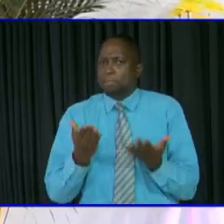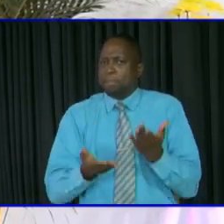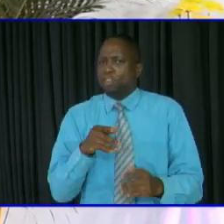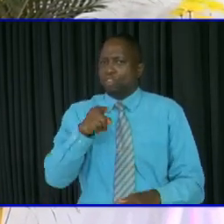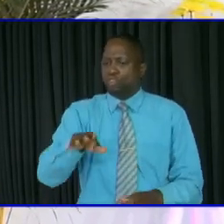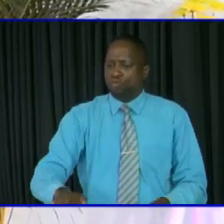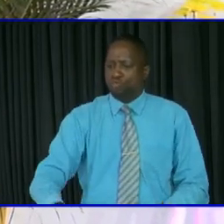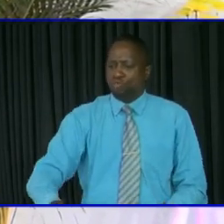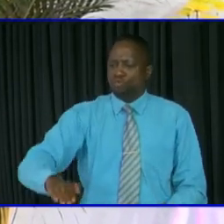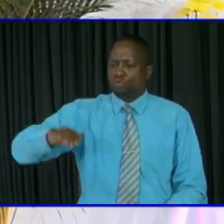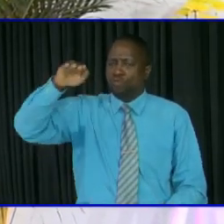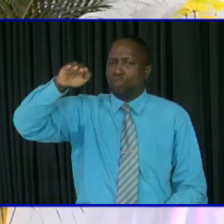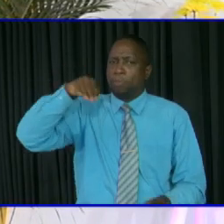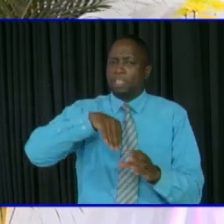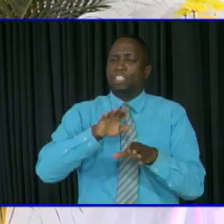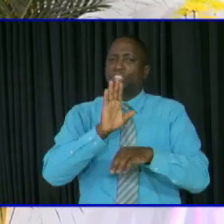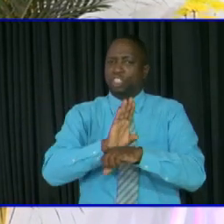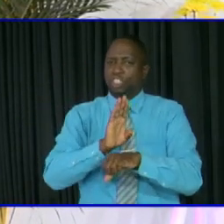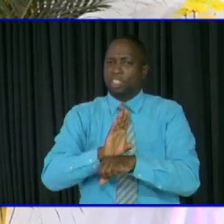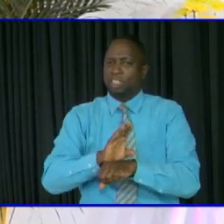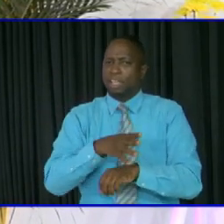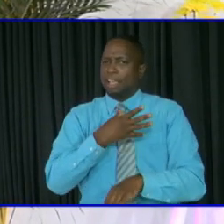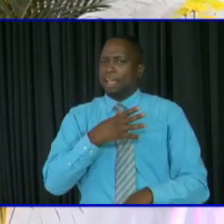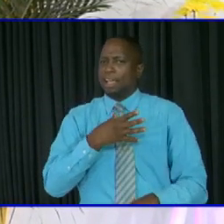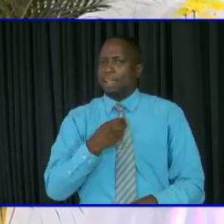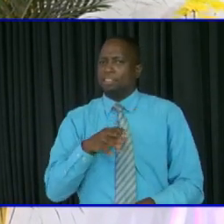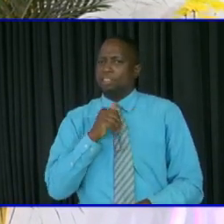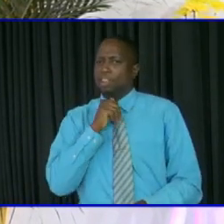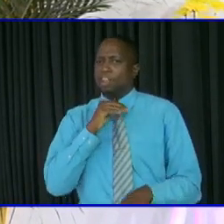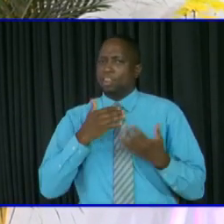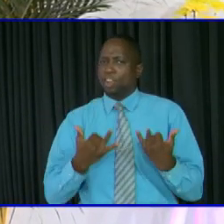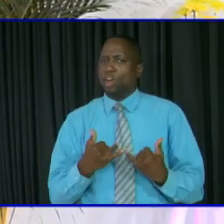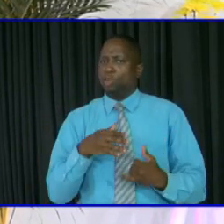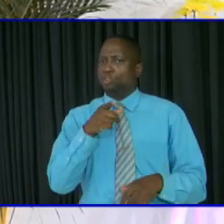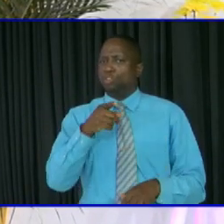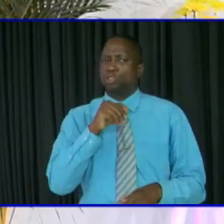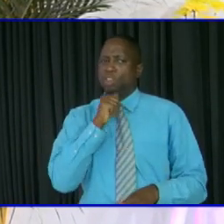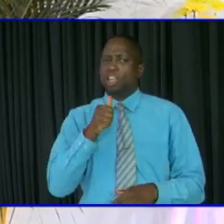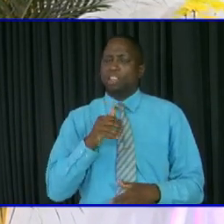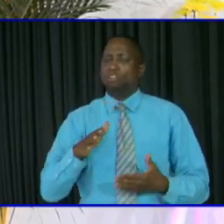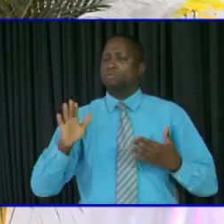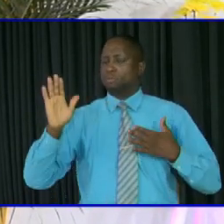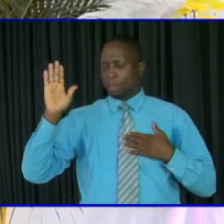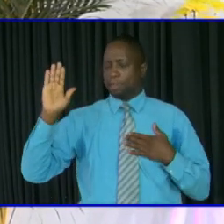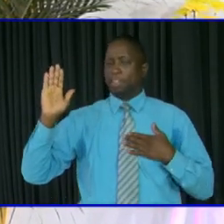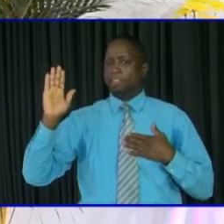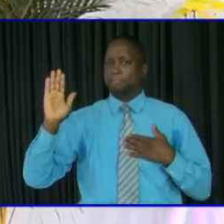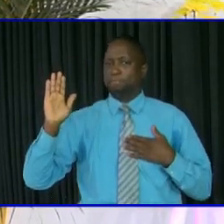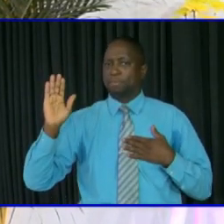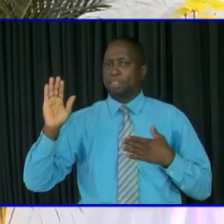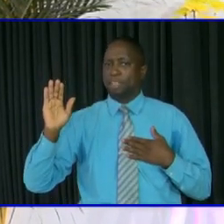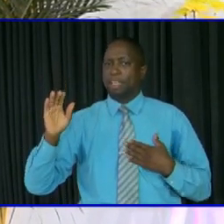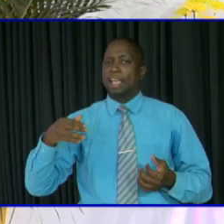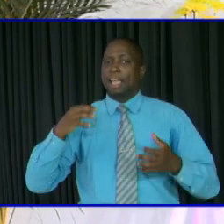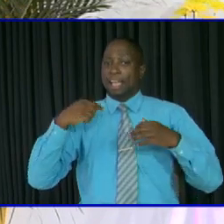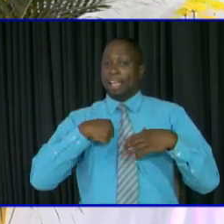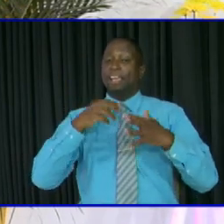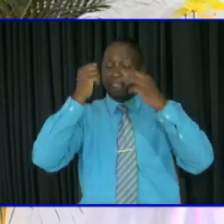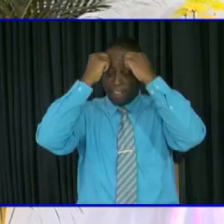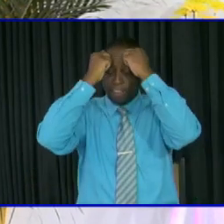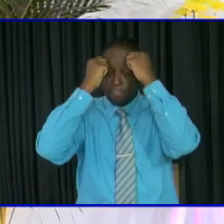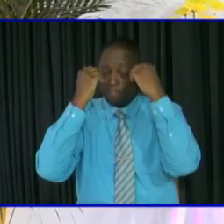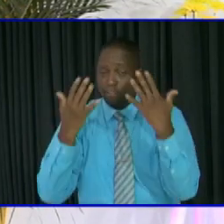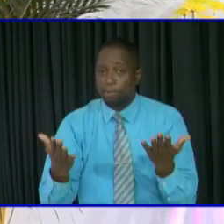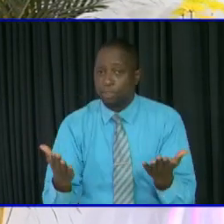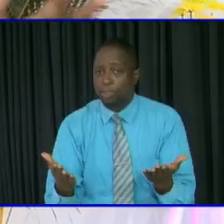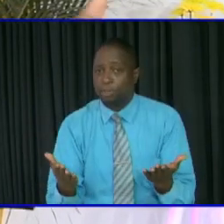But now you're not committed, you're not connected. That won't do. I submit to you then that even